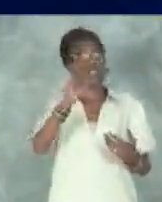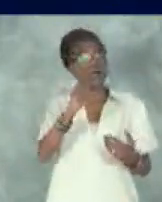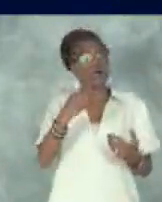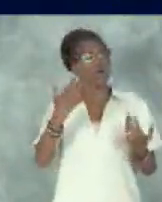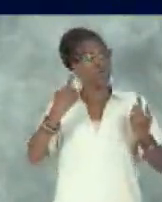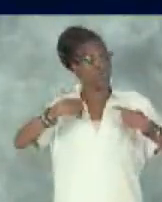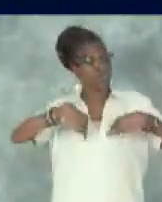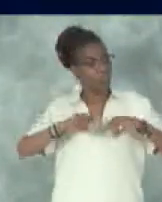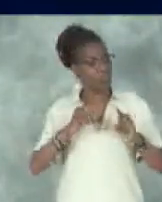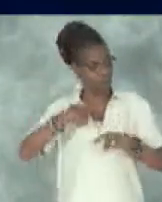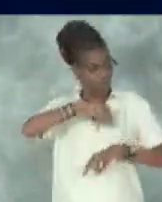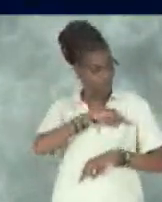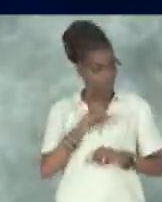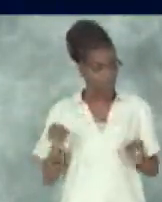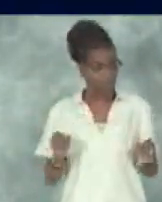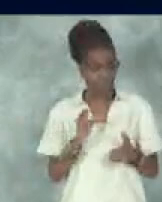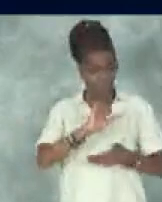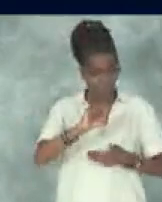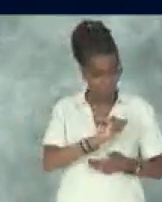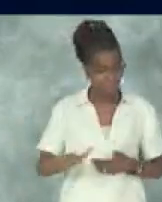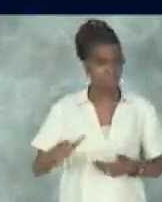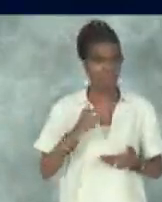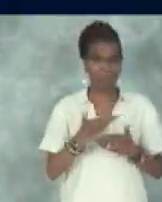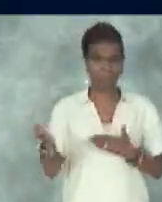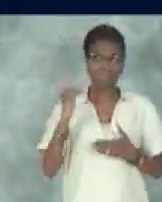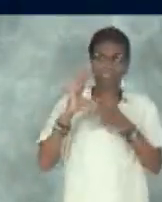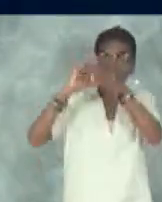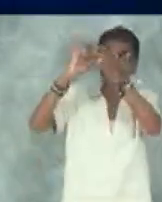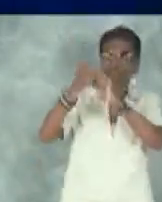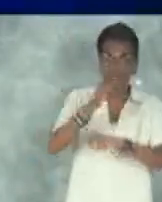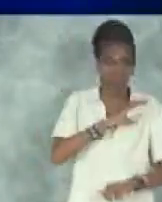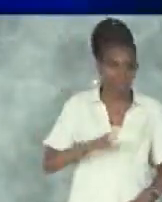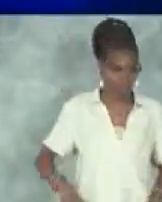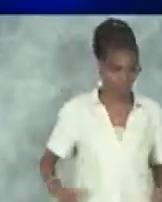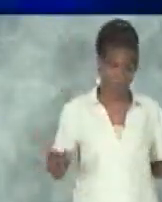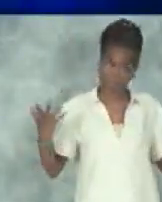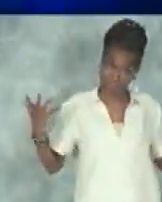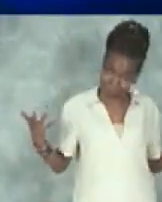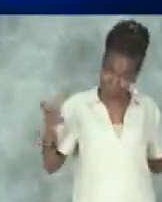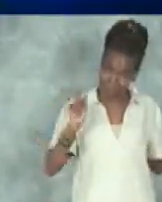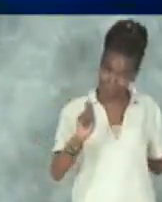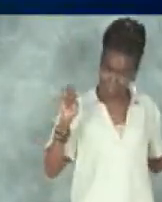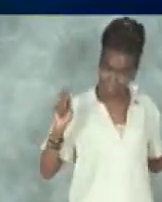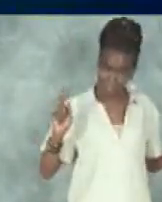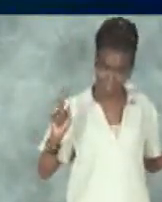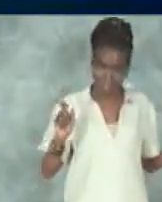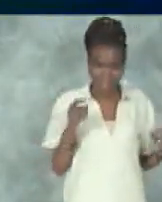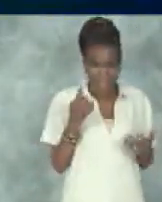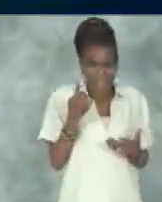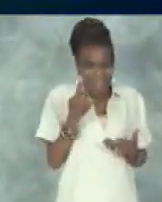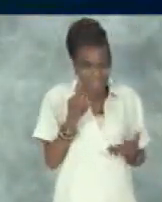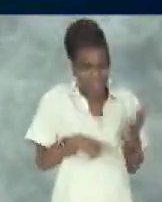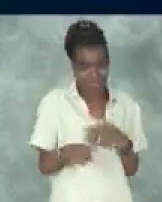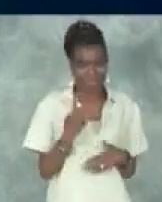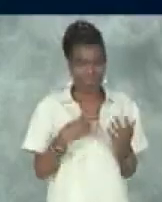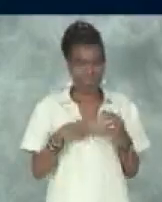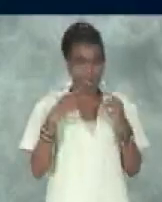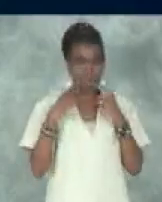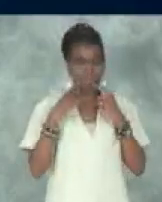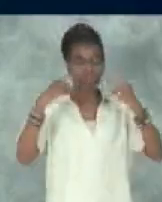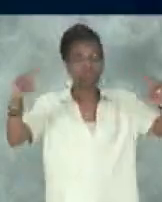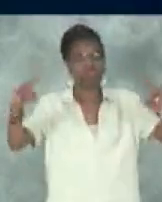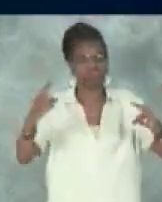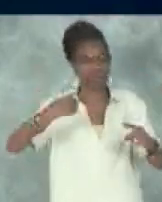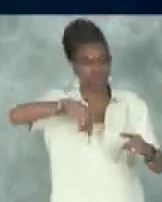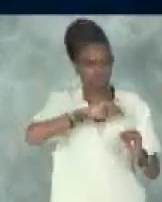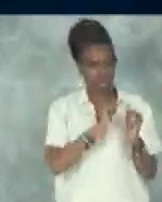we can do all things through Christ. That's it. Every time we get together, that's the mantra. That is the call and